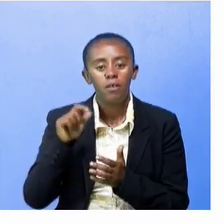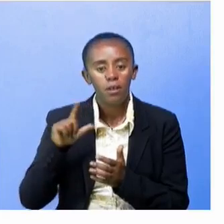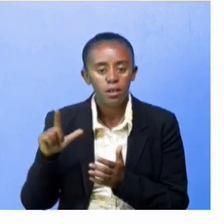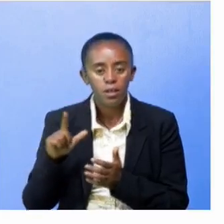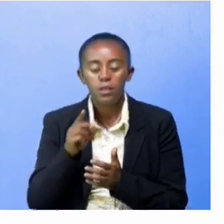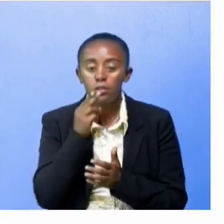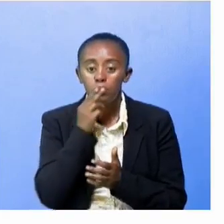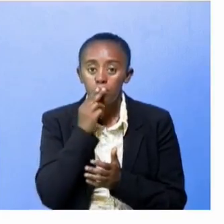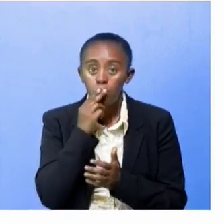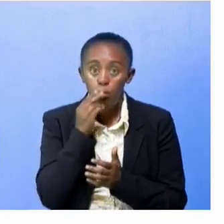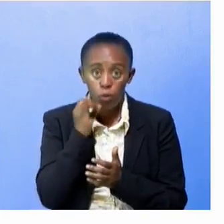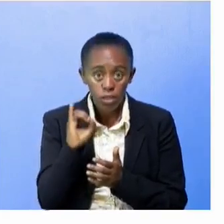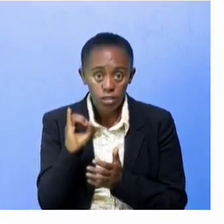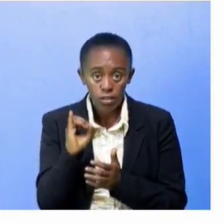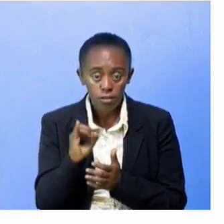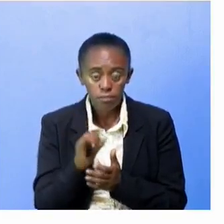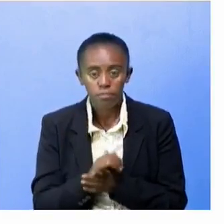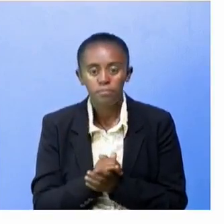smoking